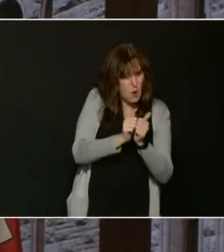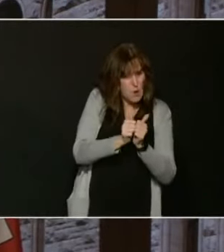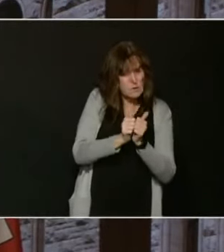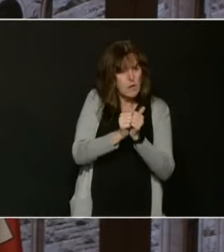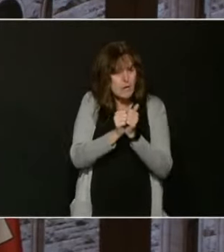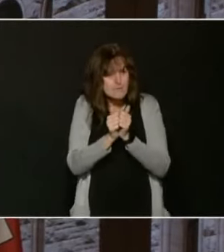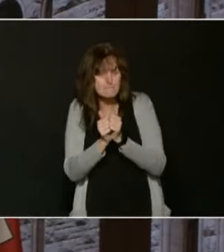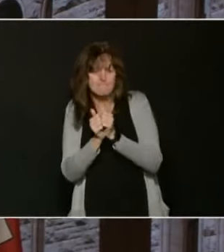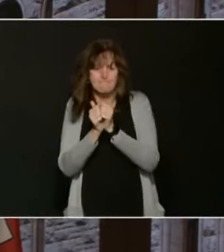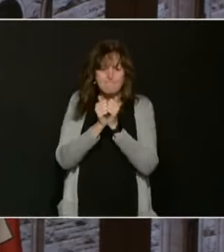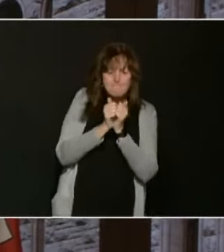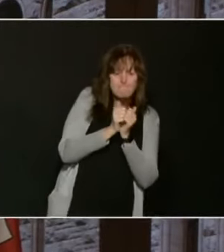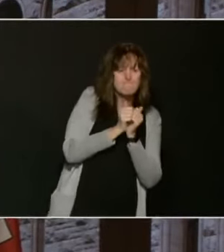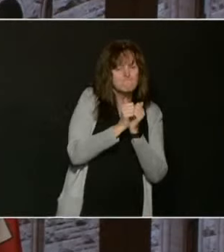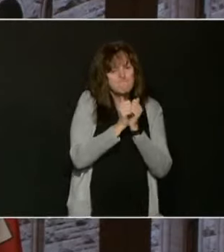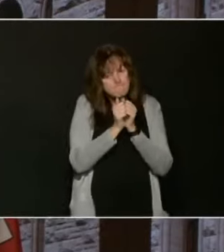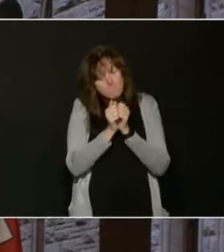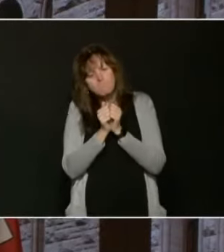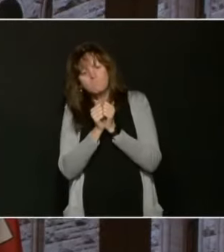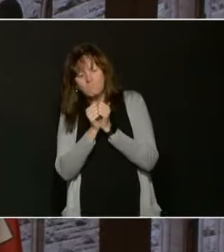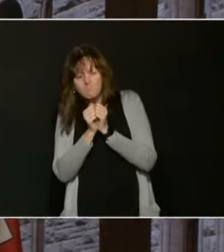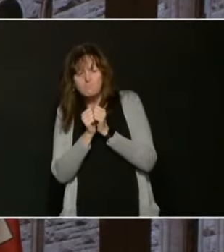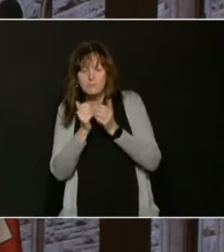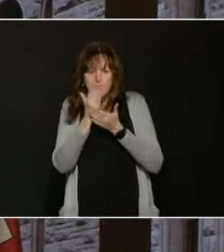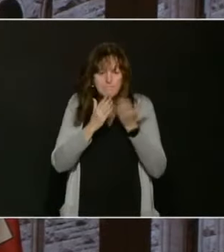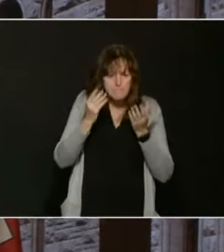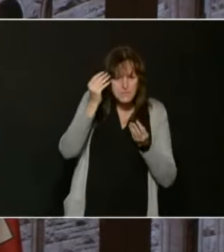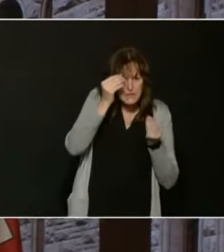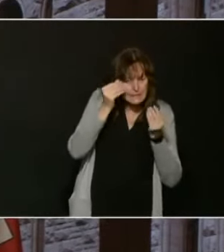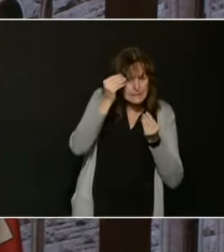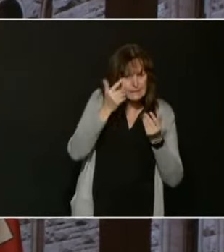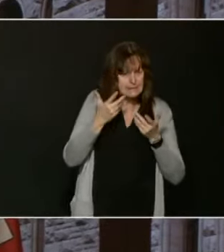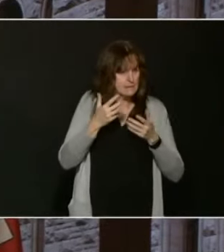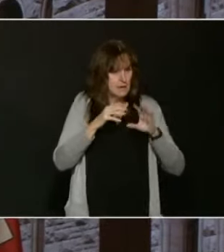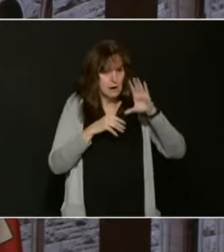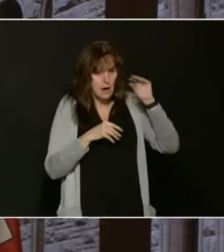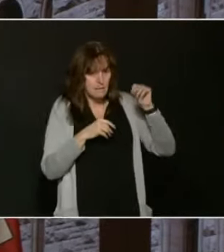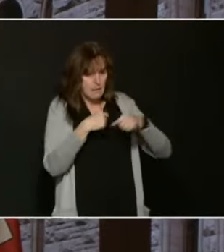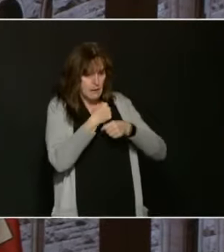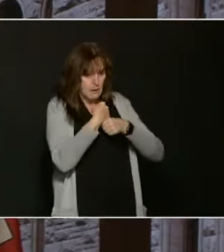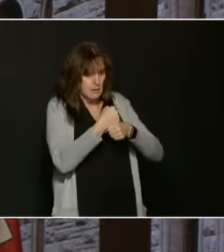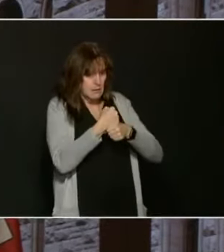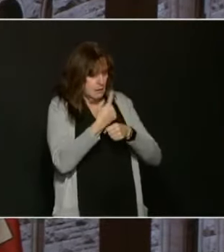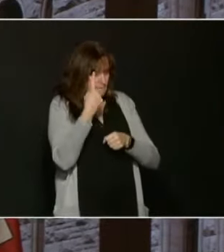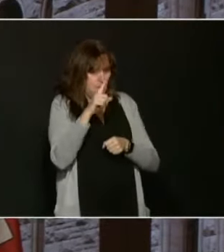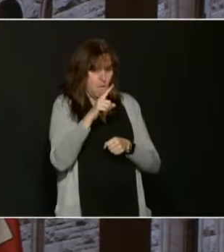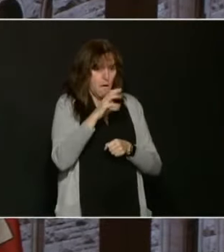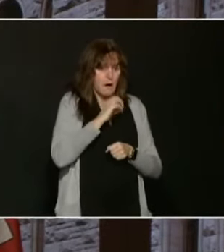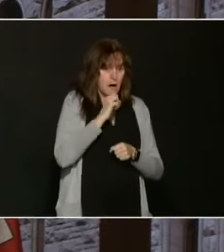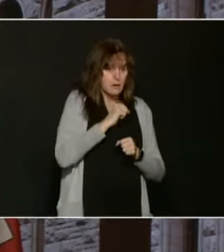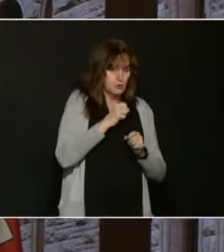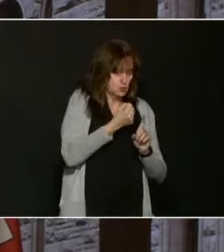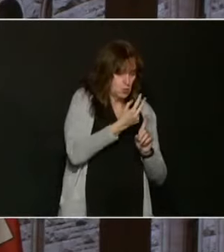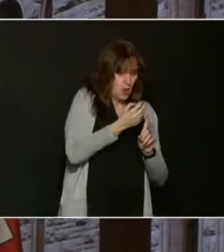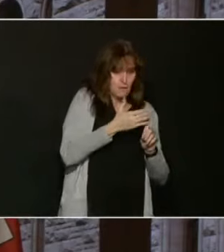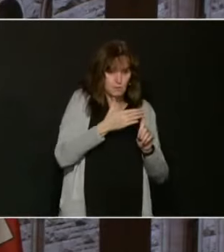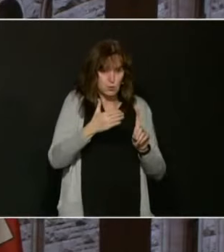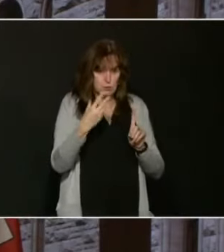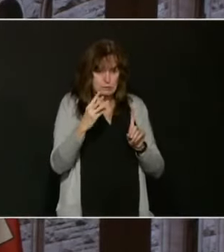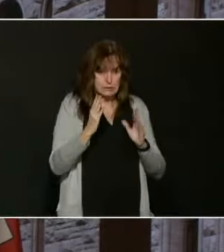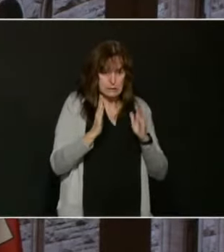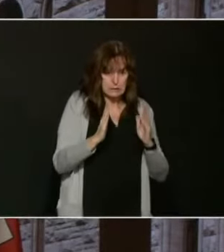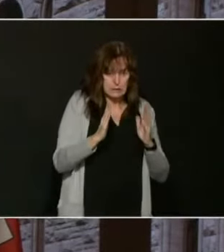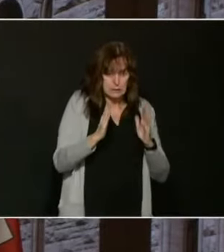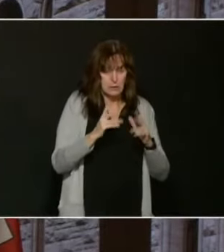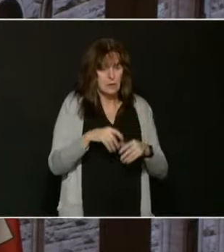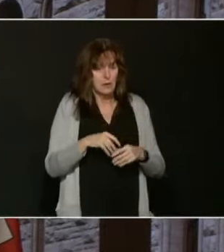for 12 to 16-year-olds, and we're interested in that. I believe some are looking at even younger age groups, so we would be very